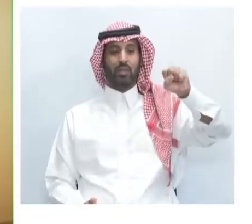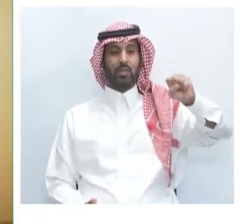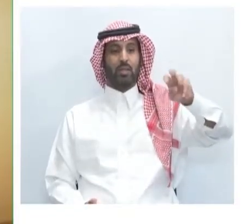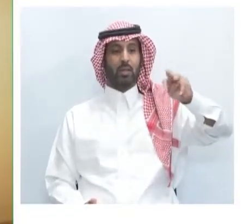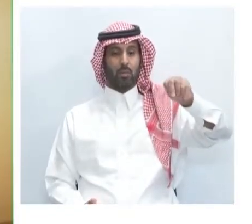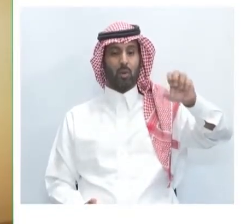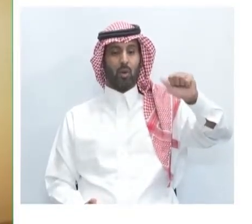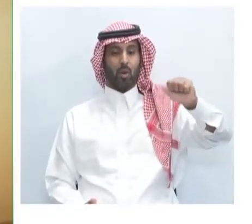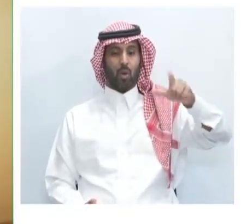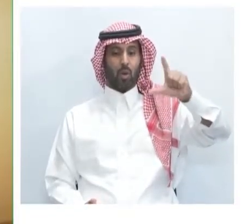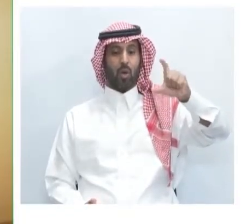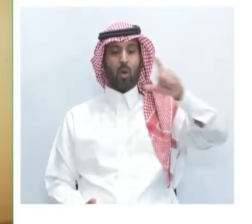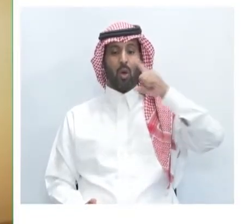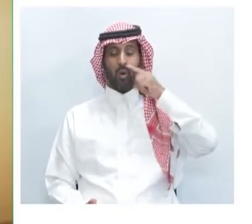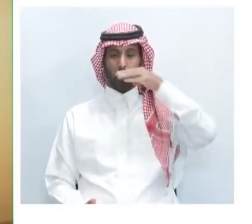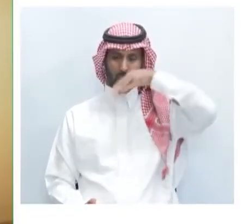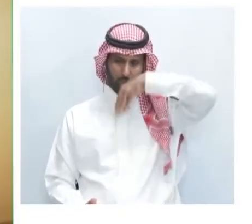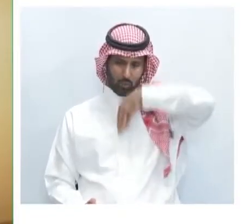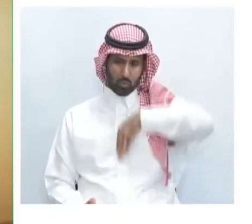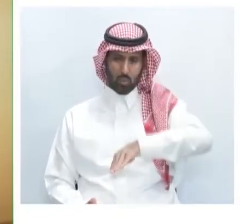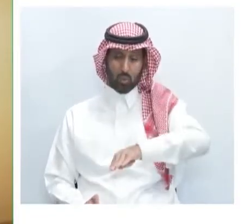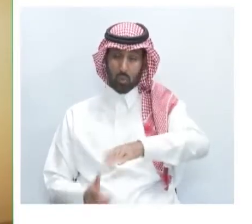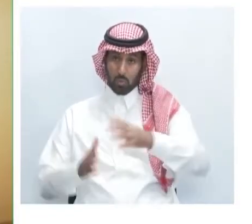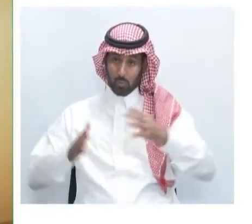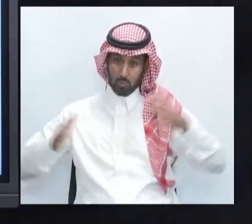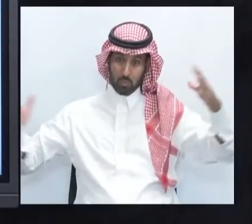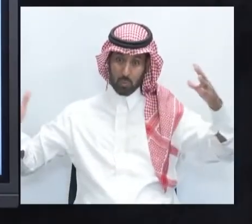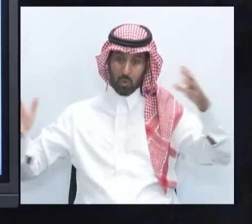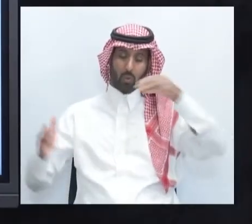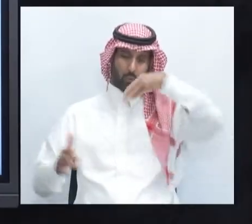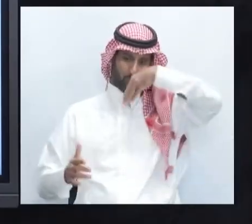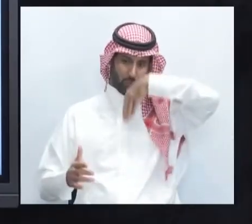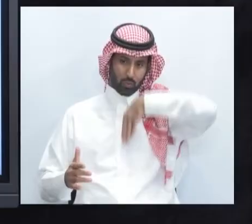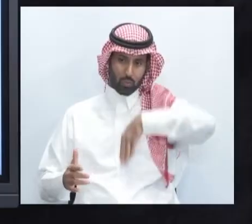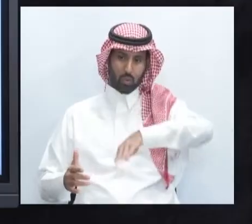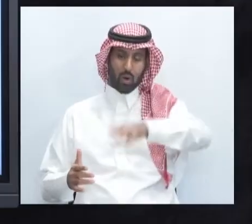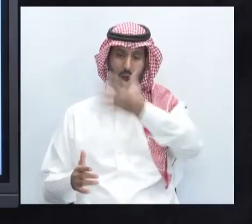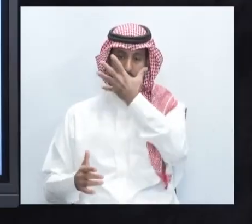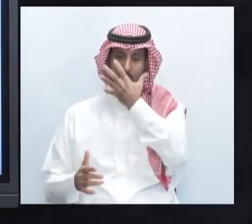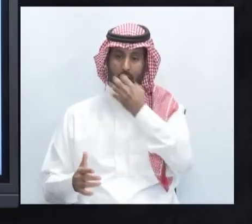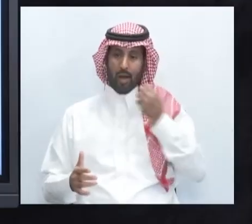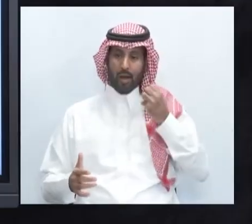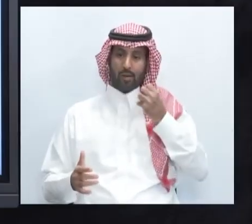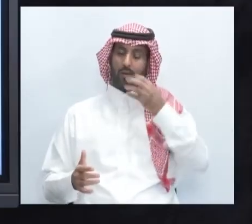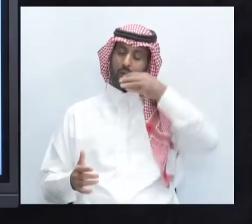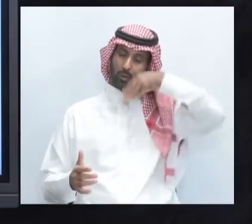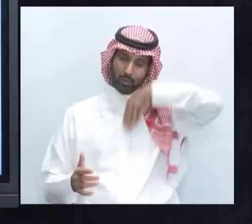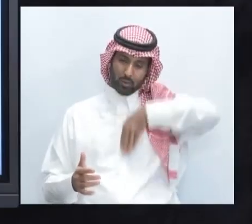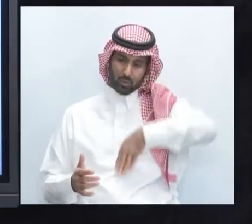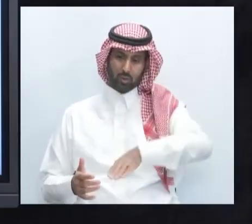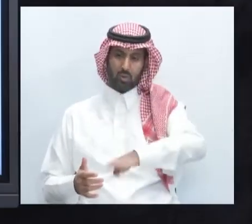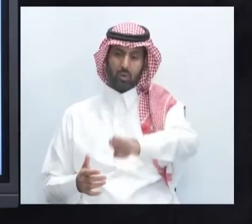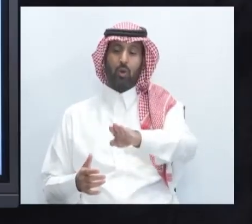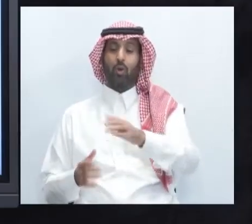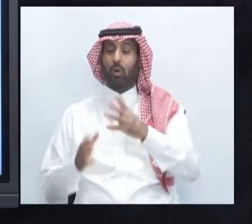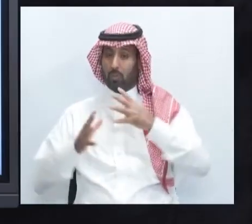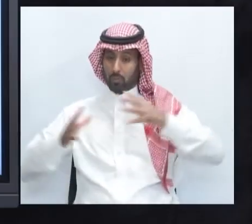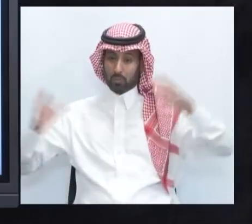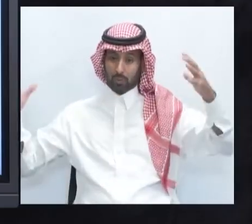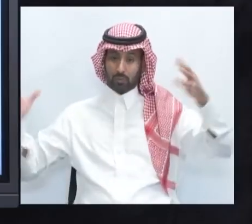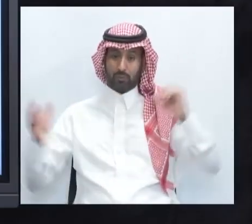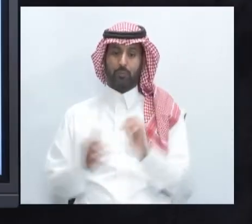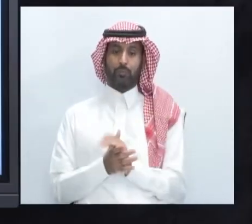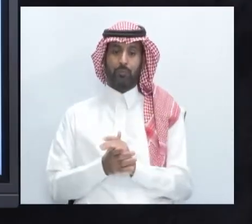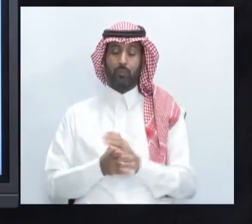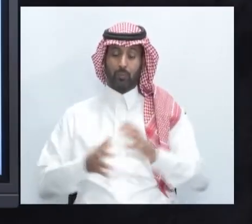here? This is a big. What is this? This is an elephant. Excellent. We have a big elephant. Big.